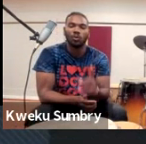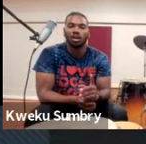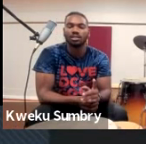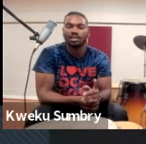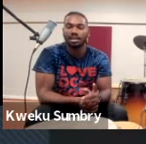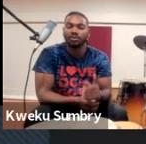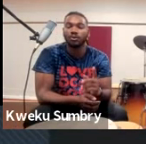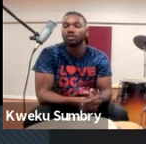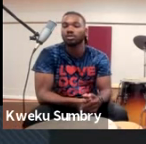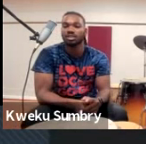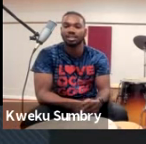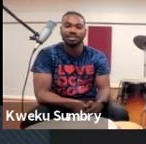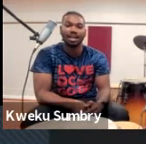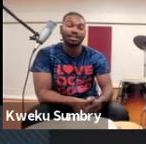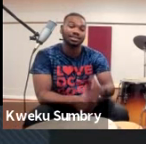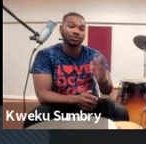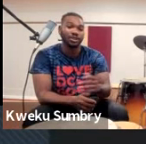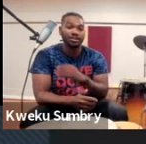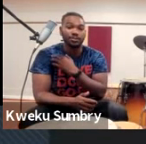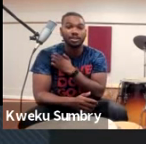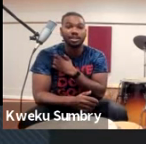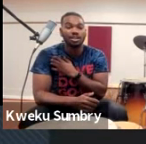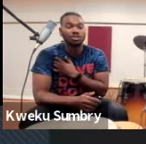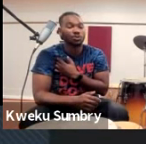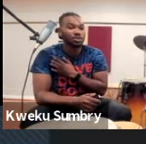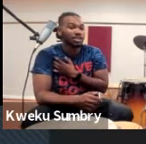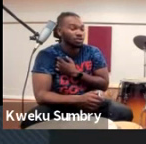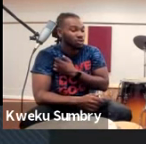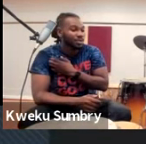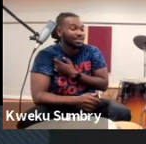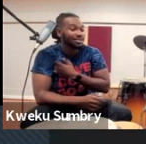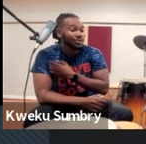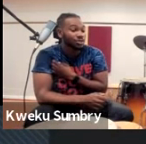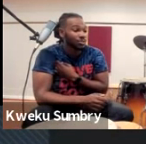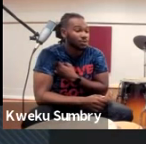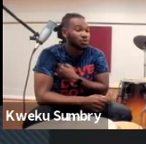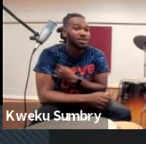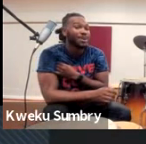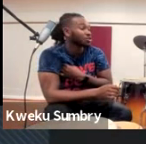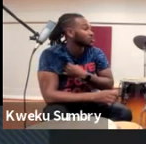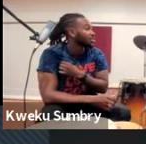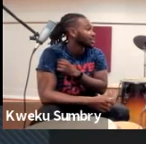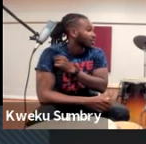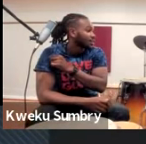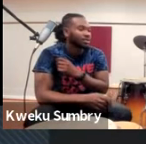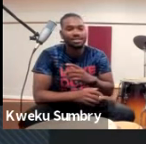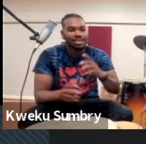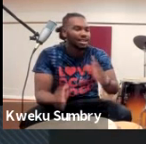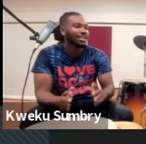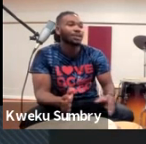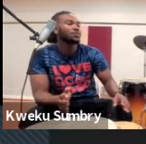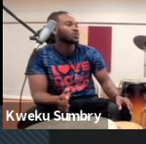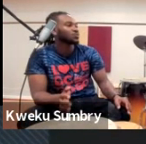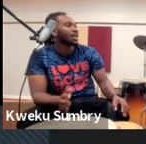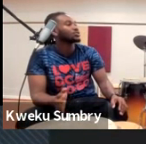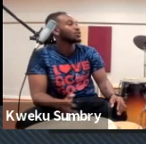explain one thing before we go into the next slide, because it's very important. Yeah. So PJ, can you explain the difference between bounce beat and crank? Because a